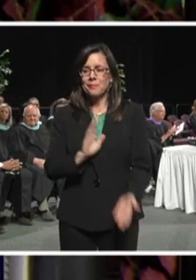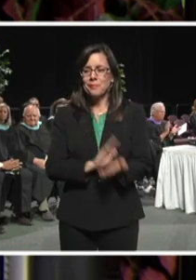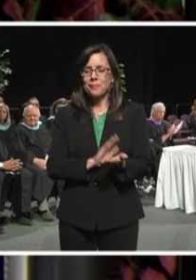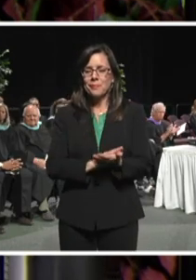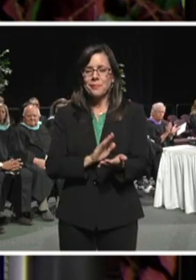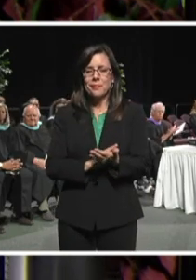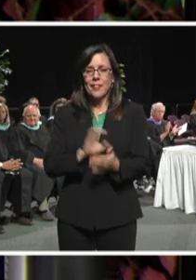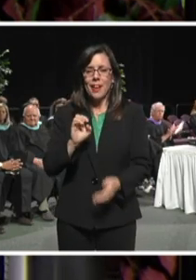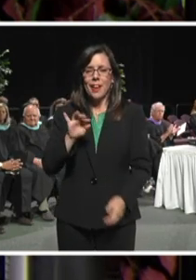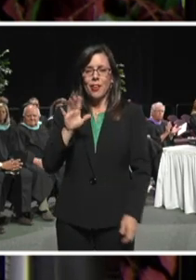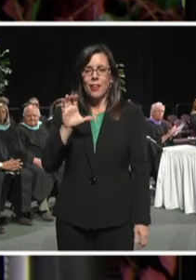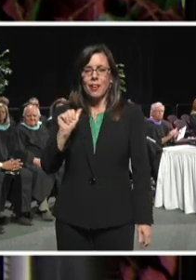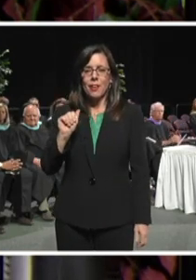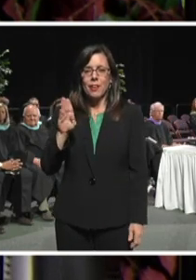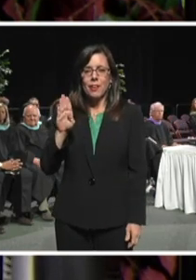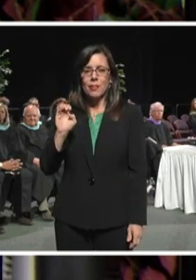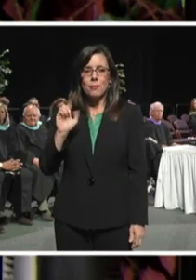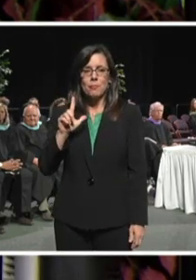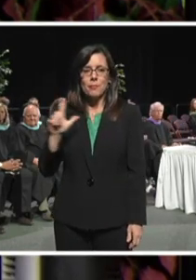Ms. Erica Bell,